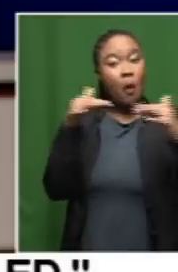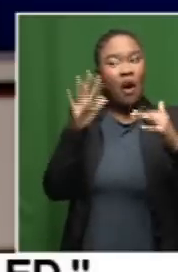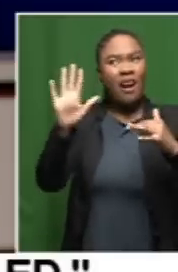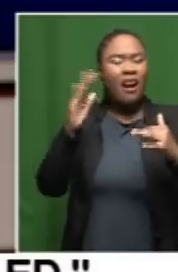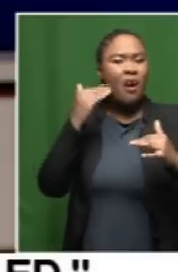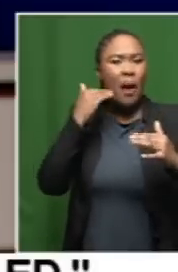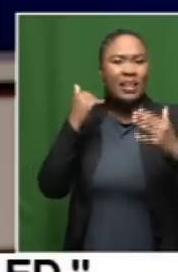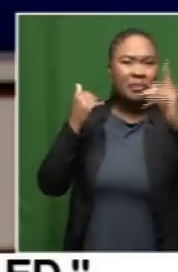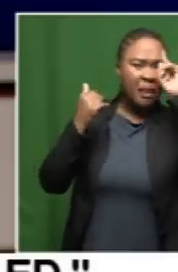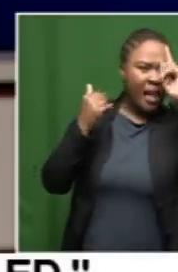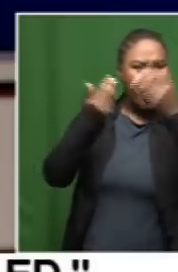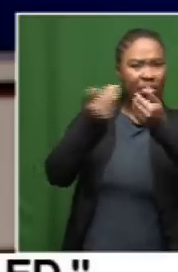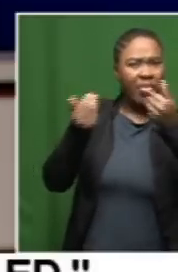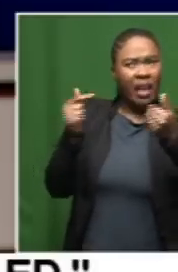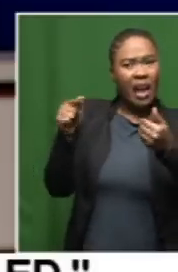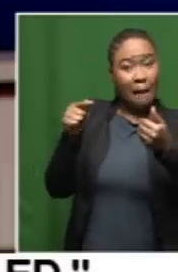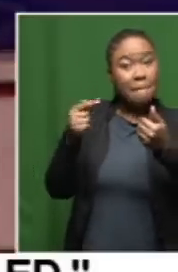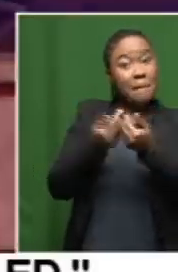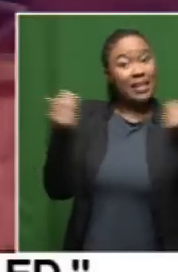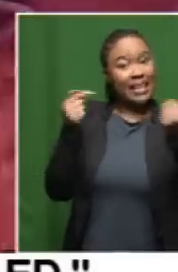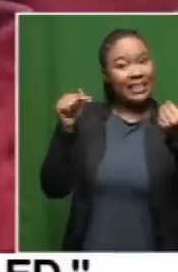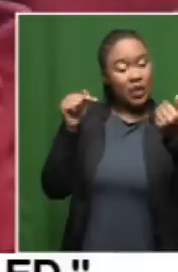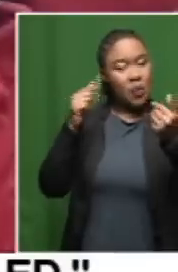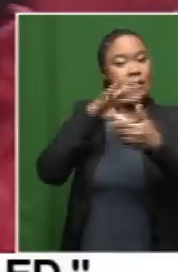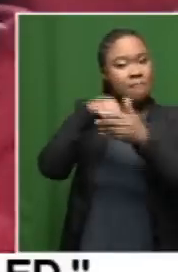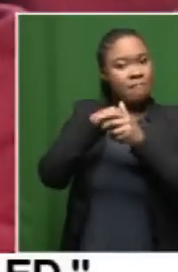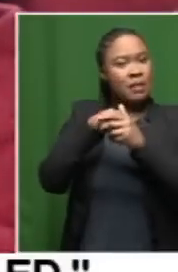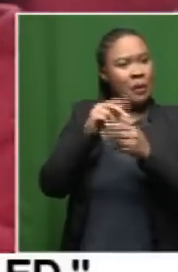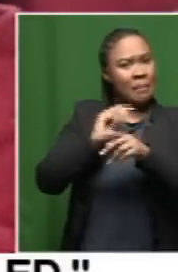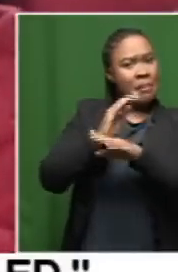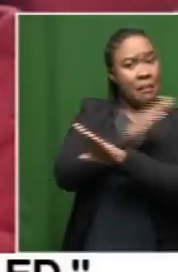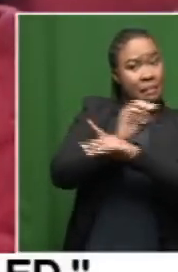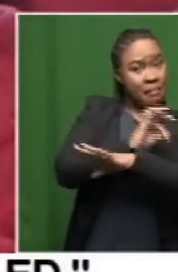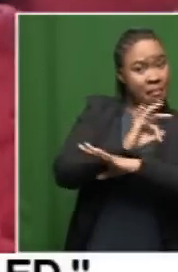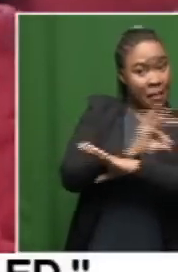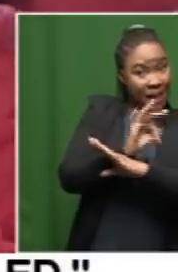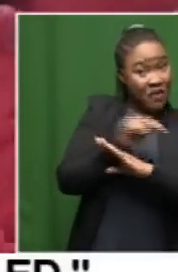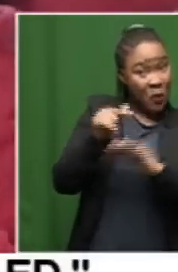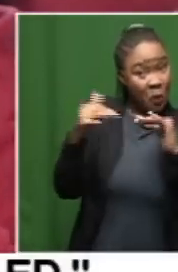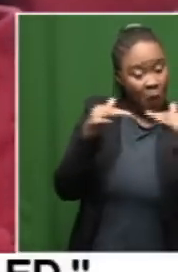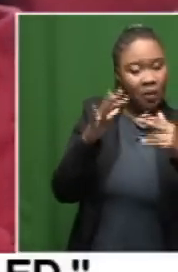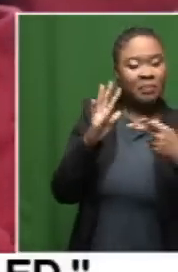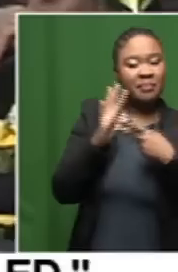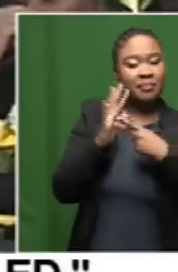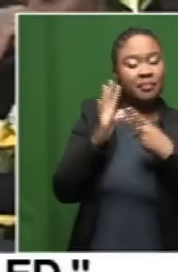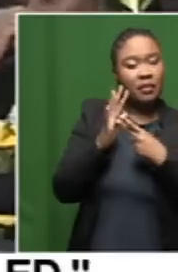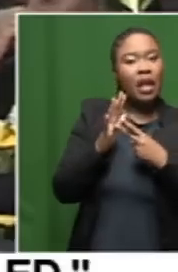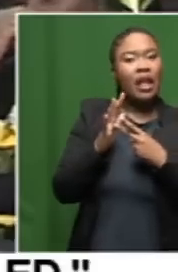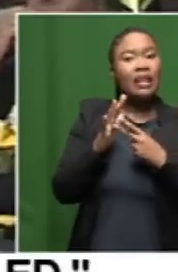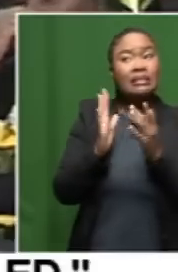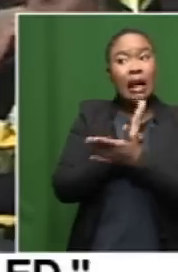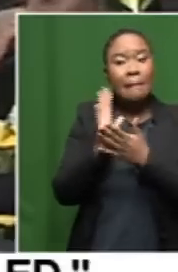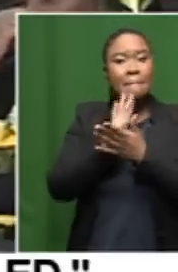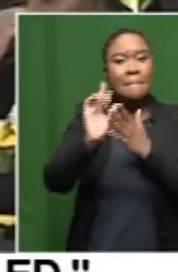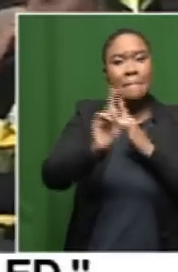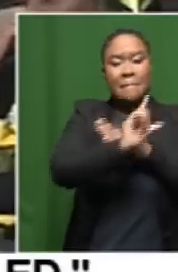apartheid and for democracy in our country. We participated in the broad mass struggles. Our comrades, some of them went into